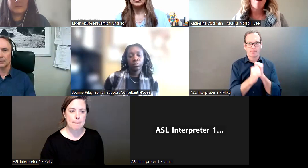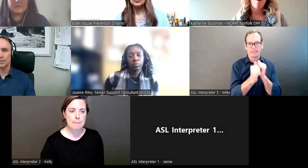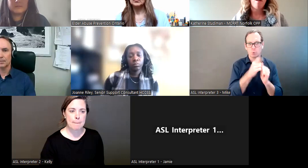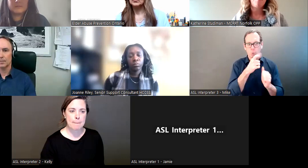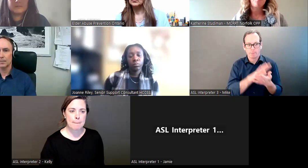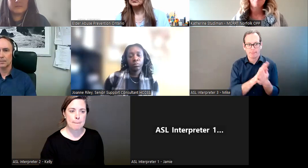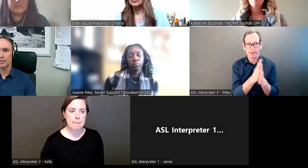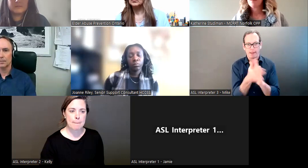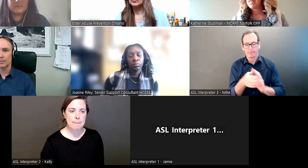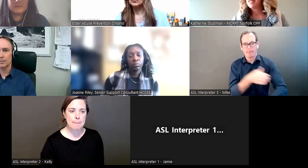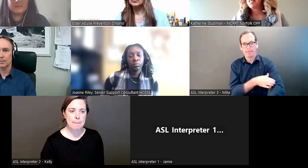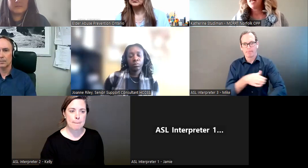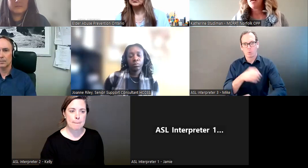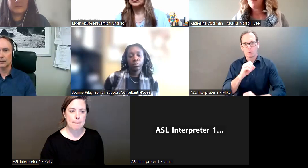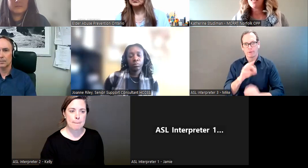then I will